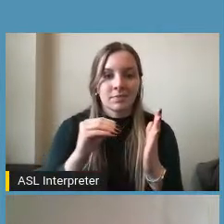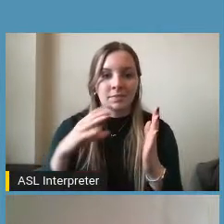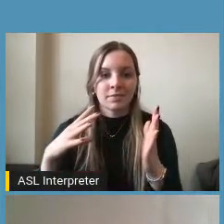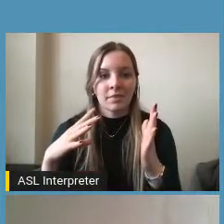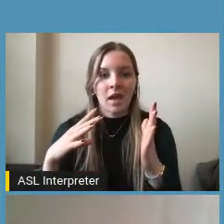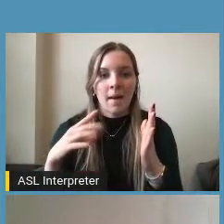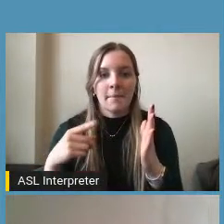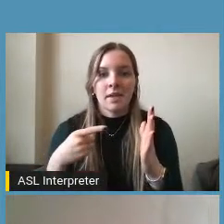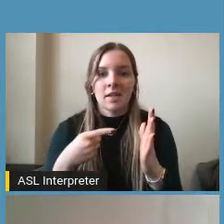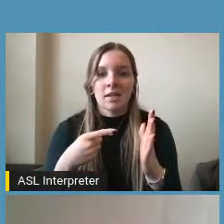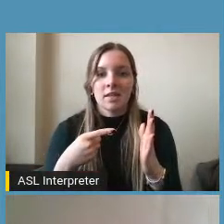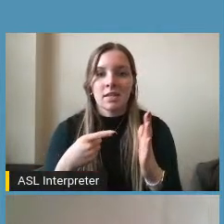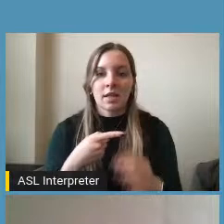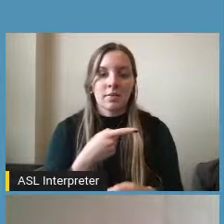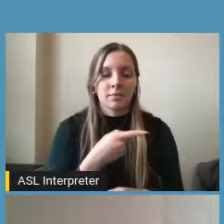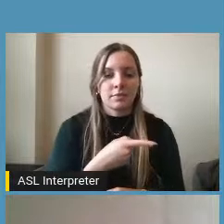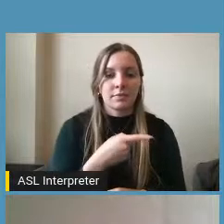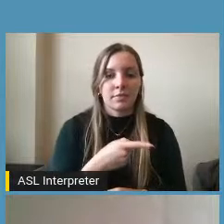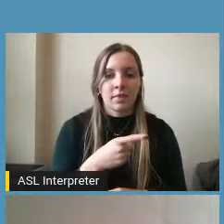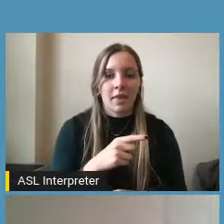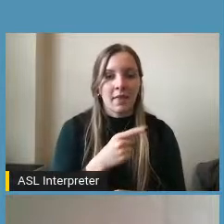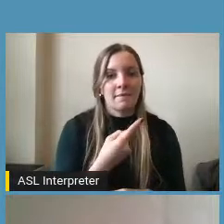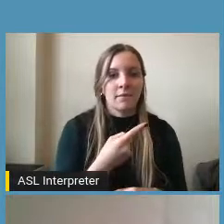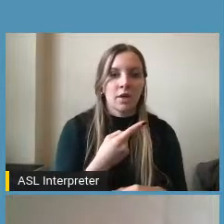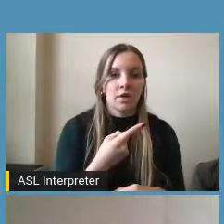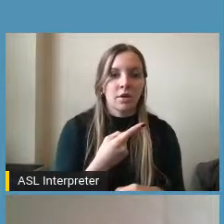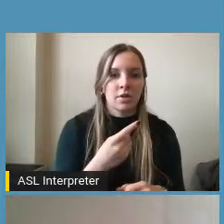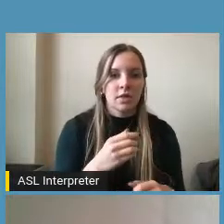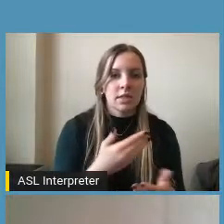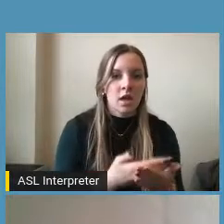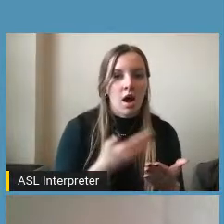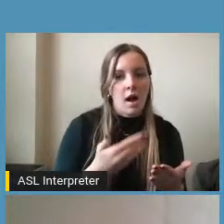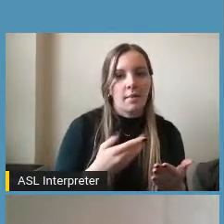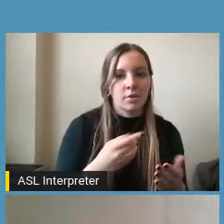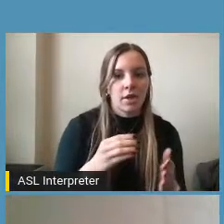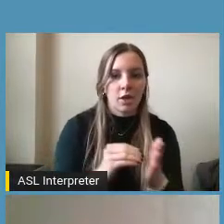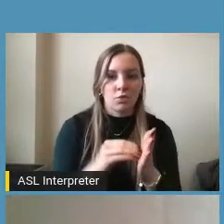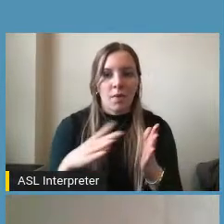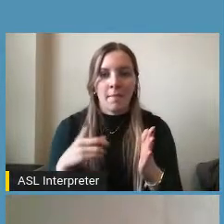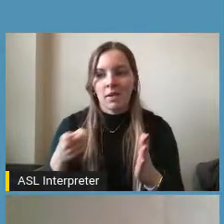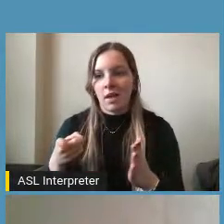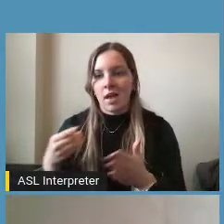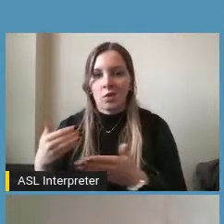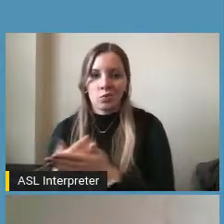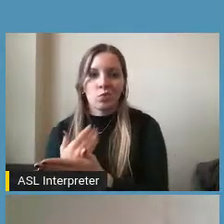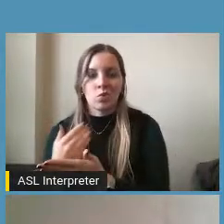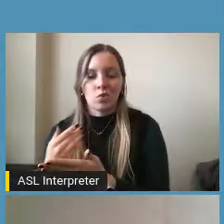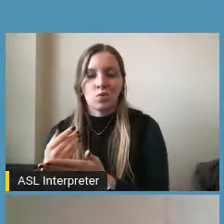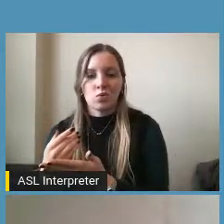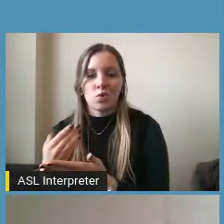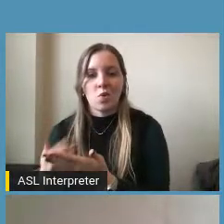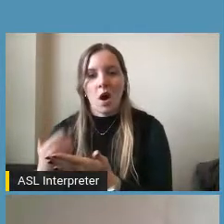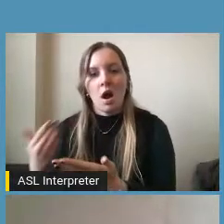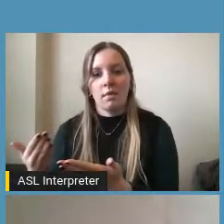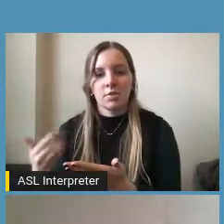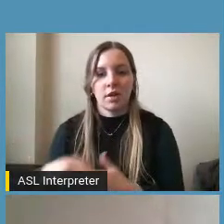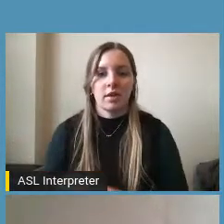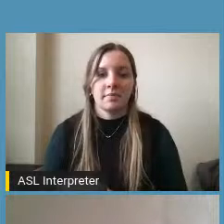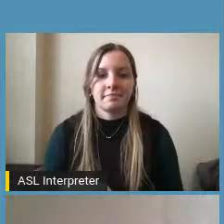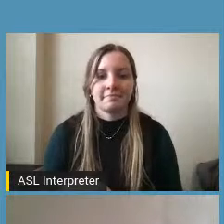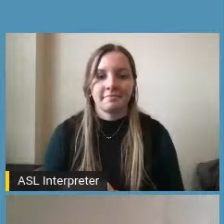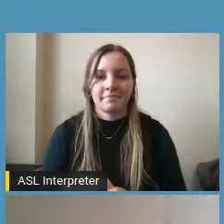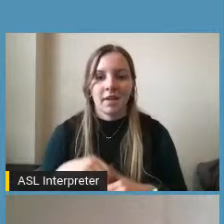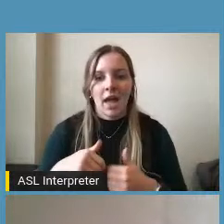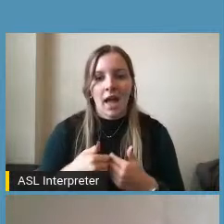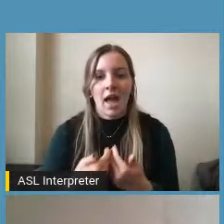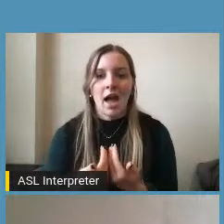We also, going back to this archiving idea, want to be thinking about how we're creating our photographic image sets. We want